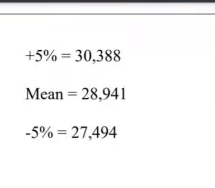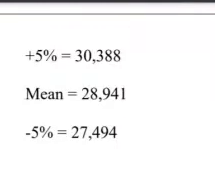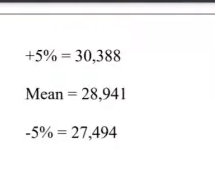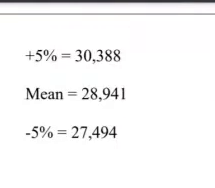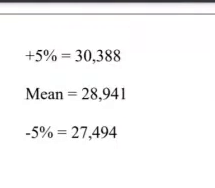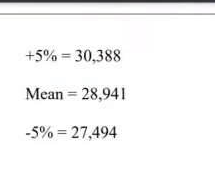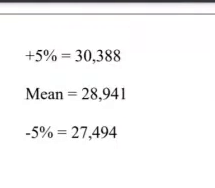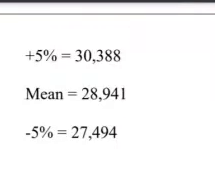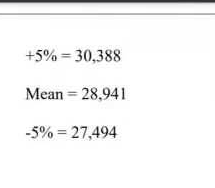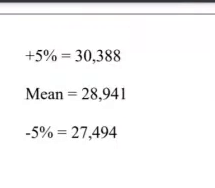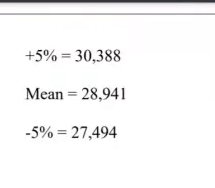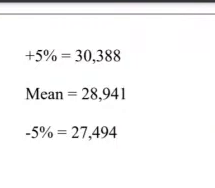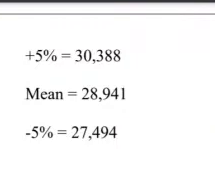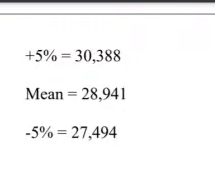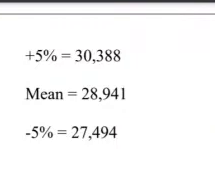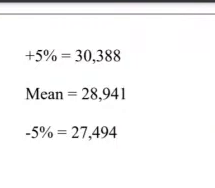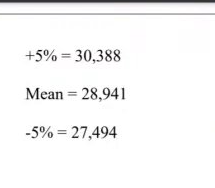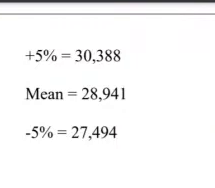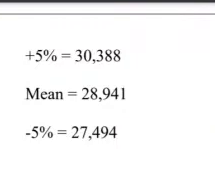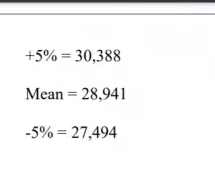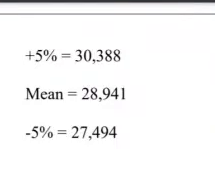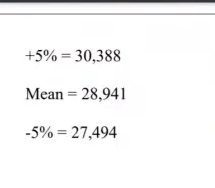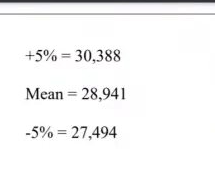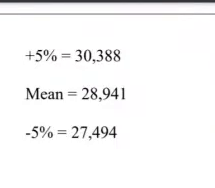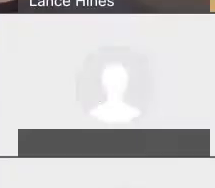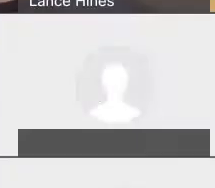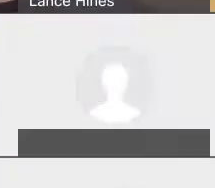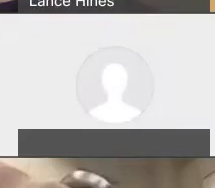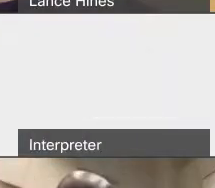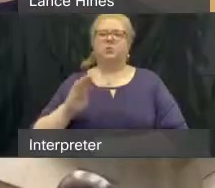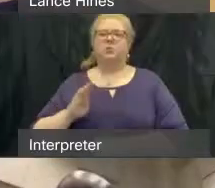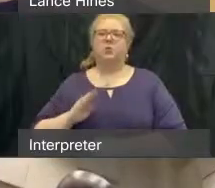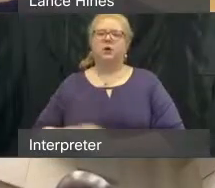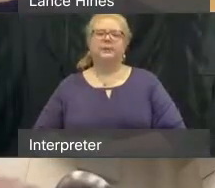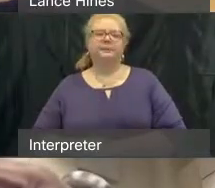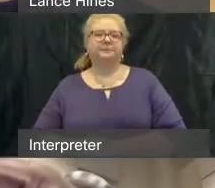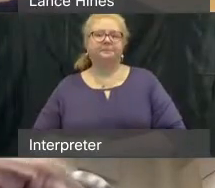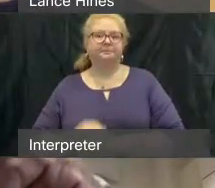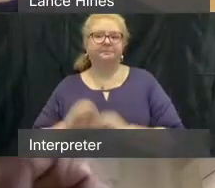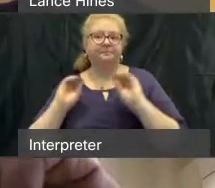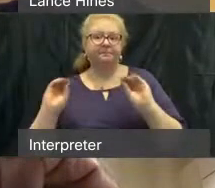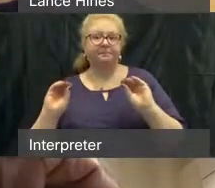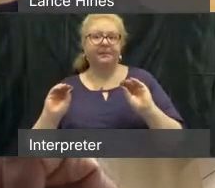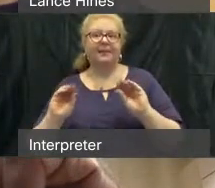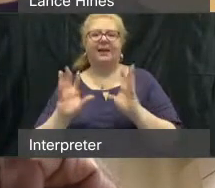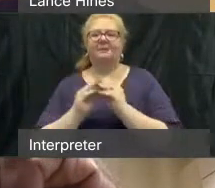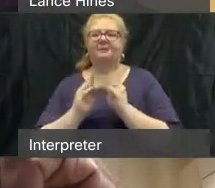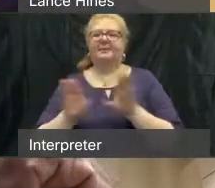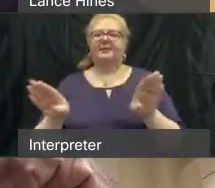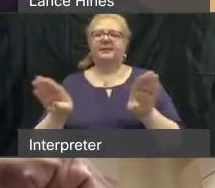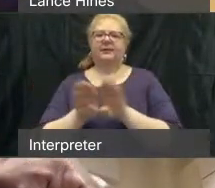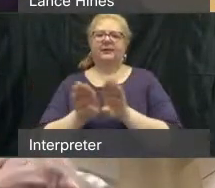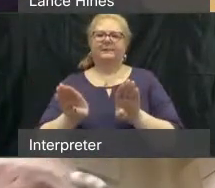All right. Any more questions for members of the board? Seeing none, meeting adjourned.